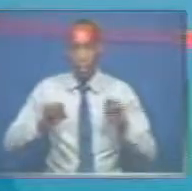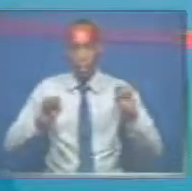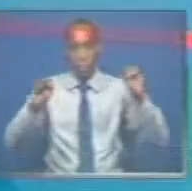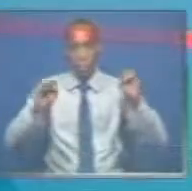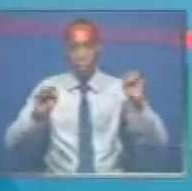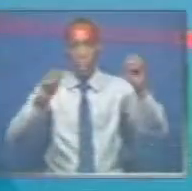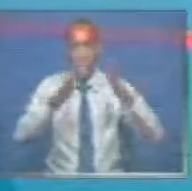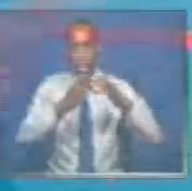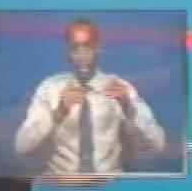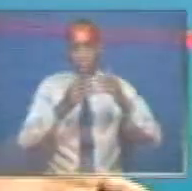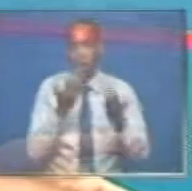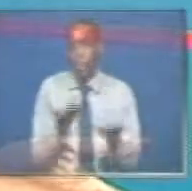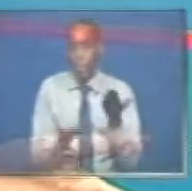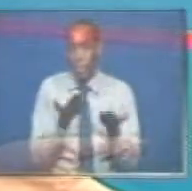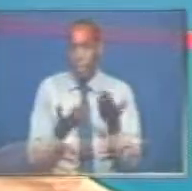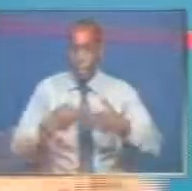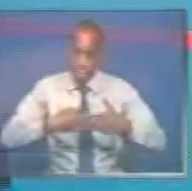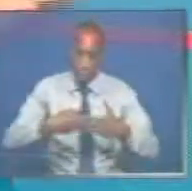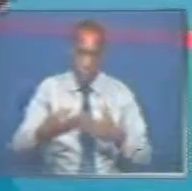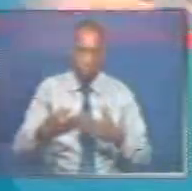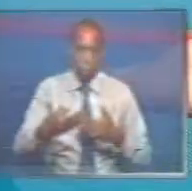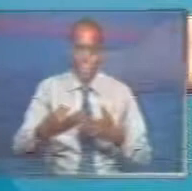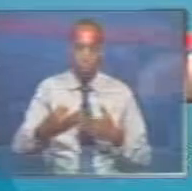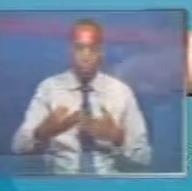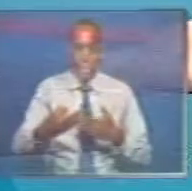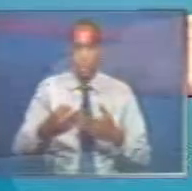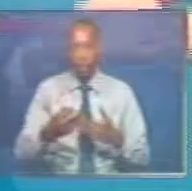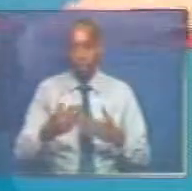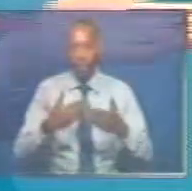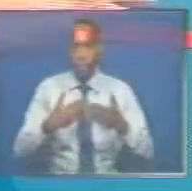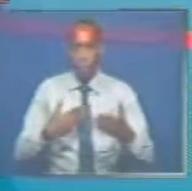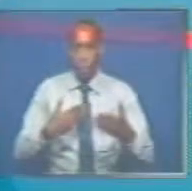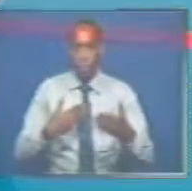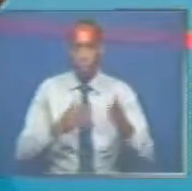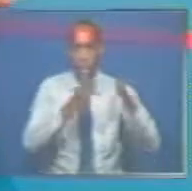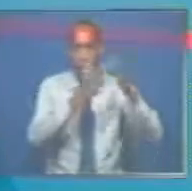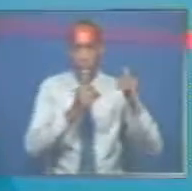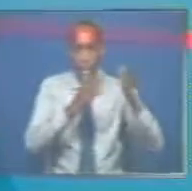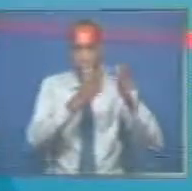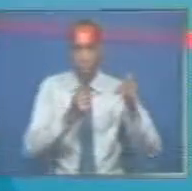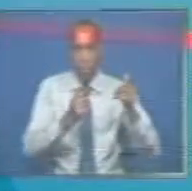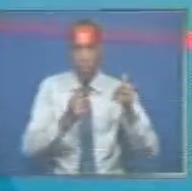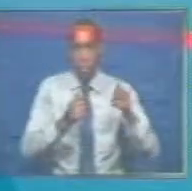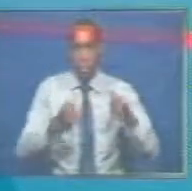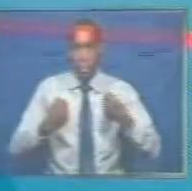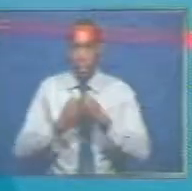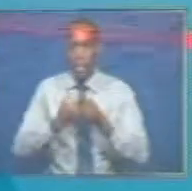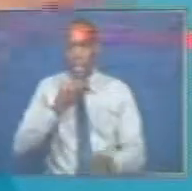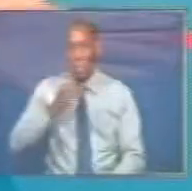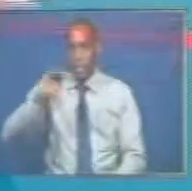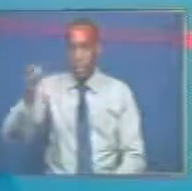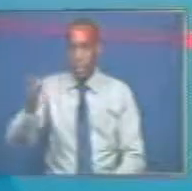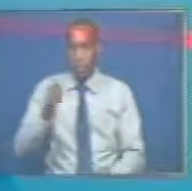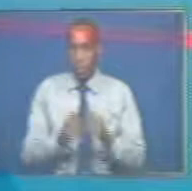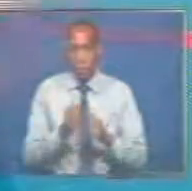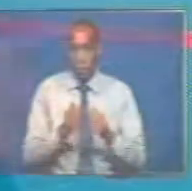does, maybe, one day, maybe, like before, let's say, a late kickoff match, Arsenal versus, let's say, Manchester City, which